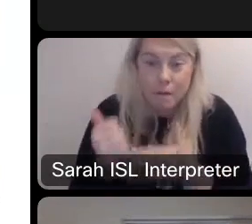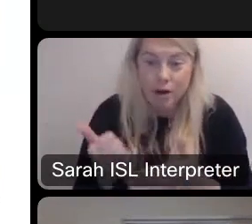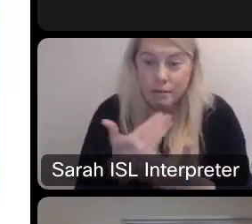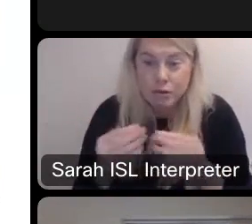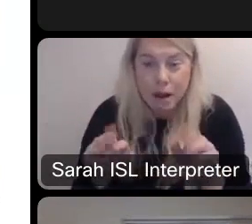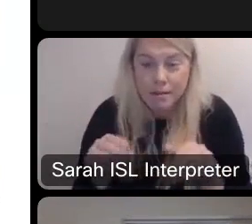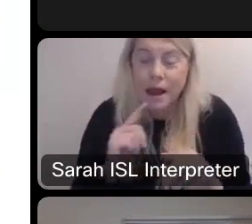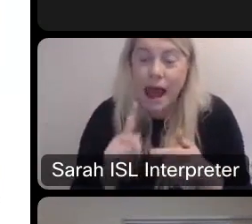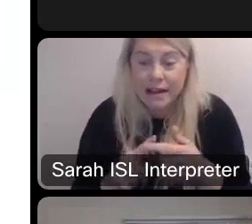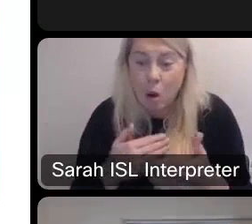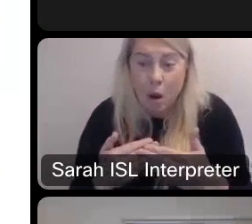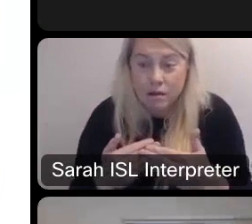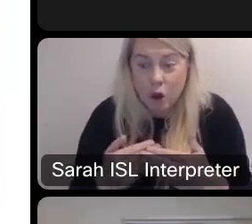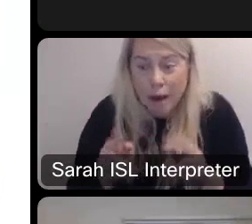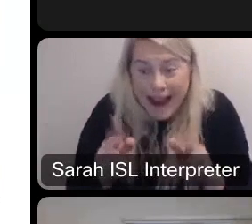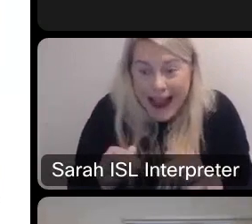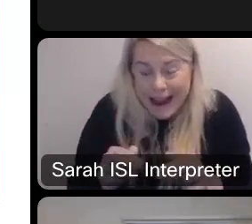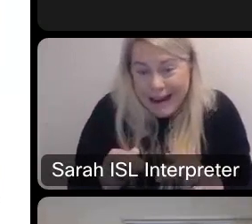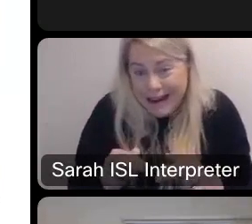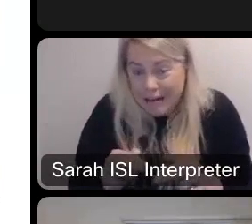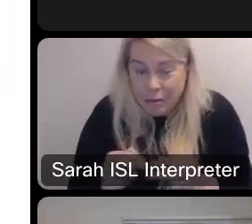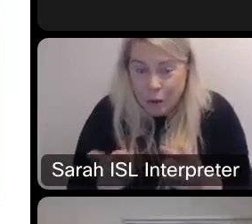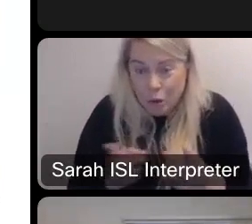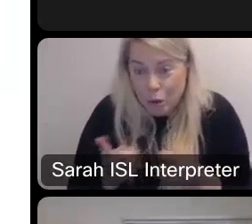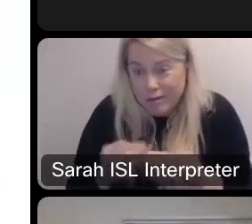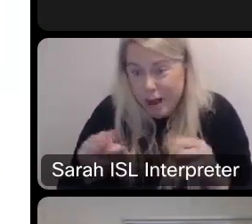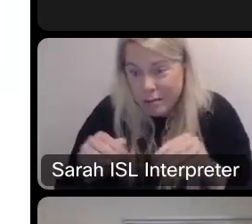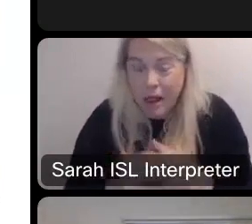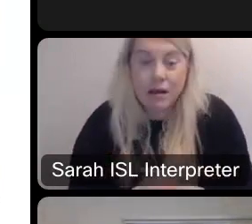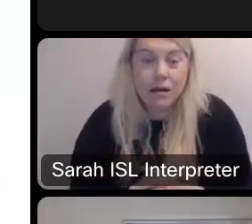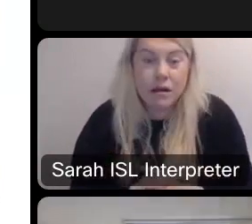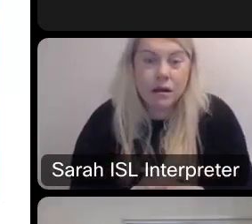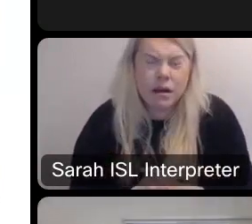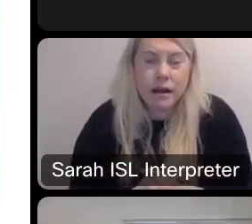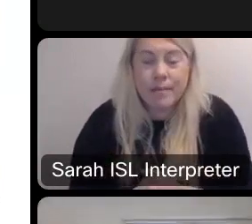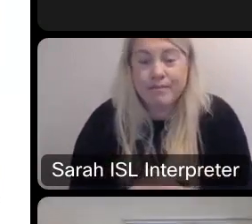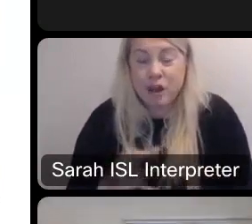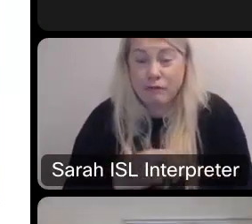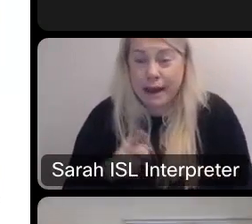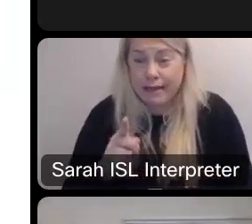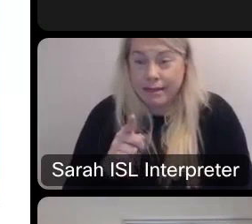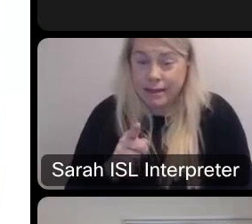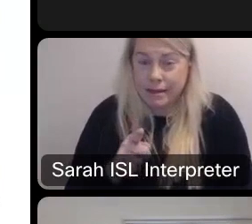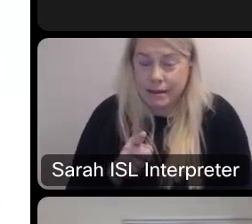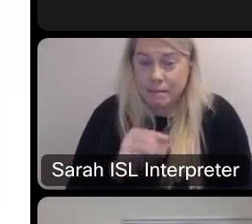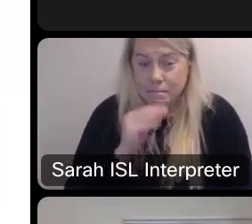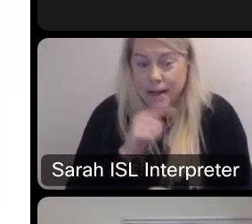and what is practically possible. And that idea that you can come back to me, this is my number, and then I